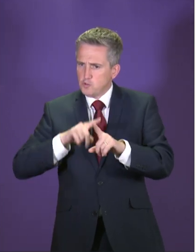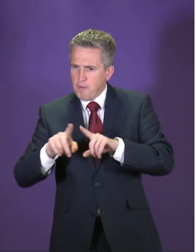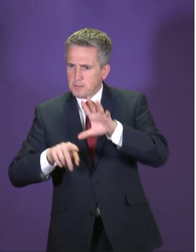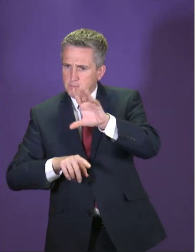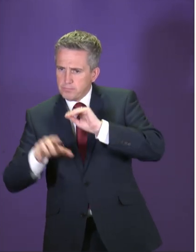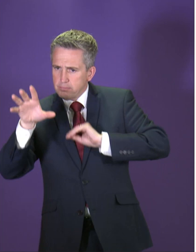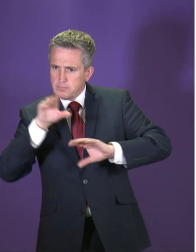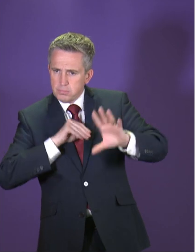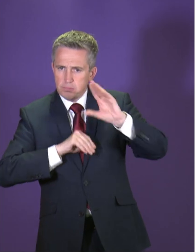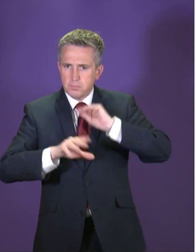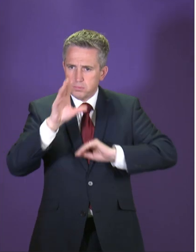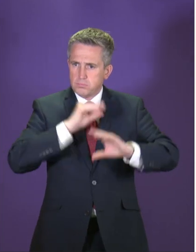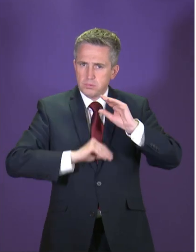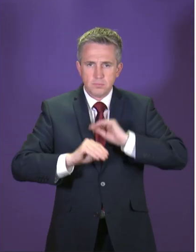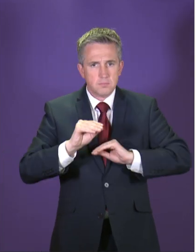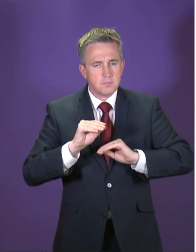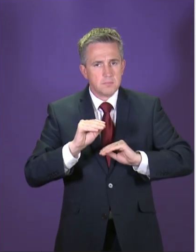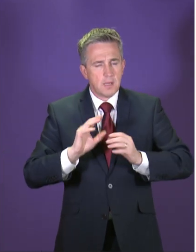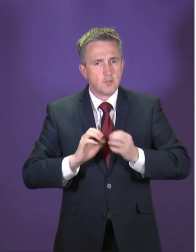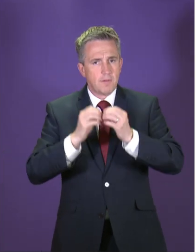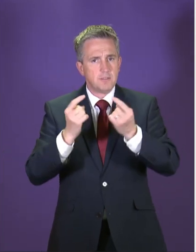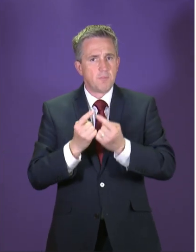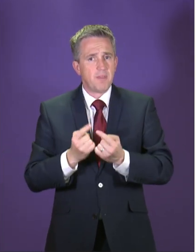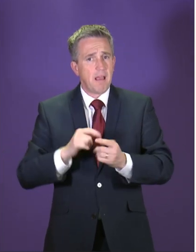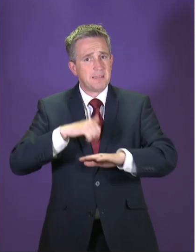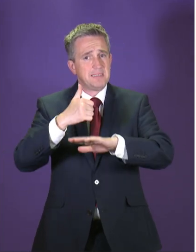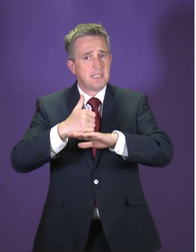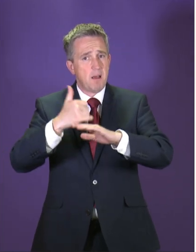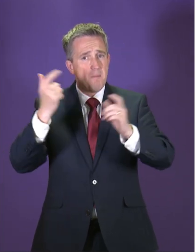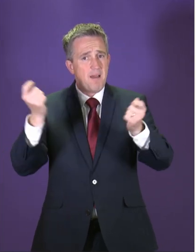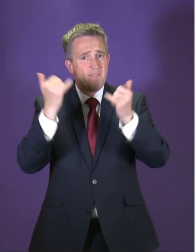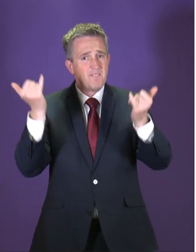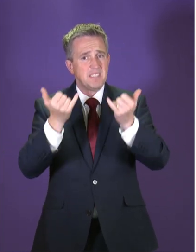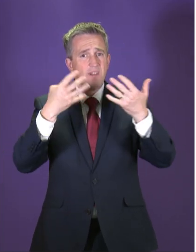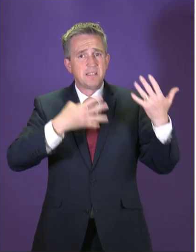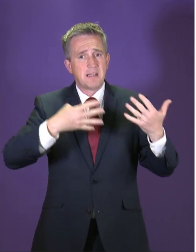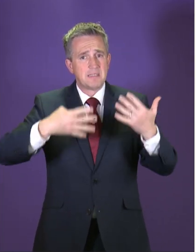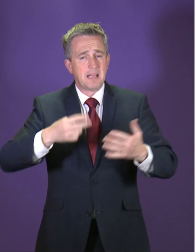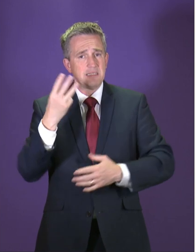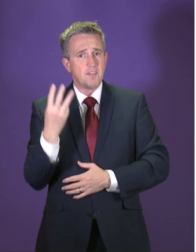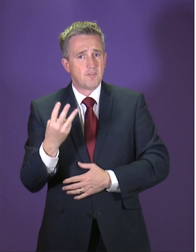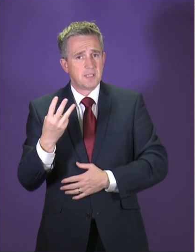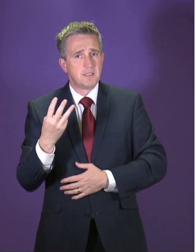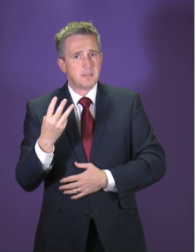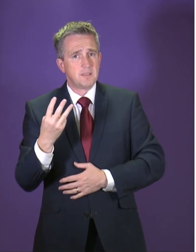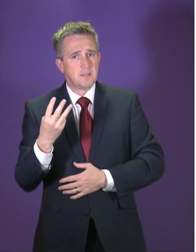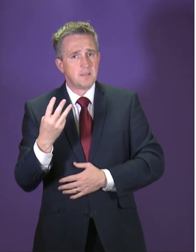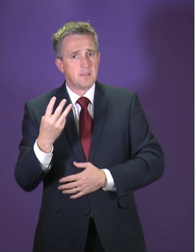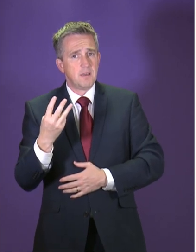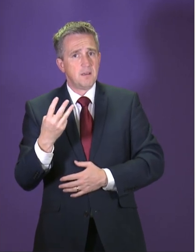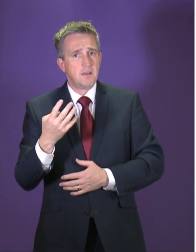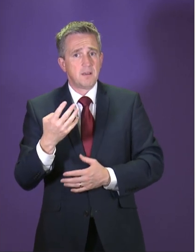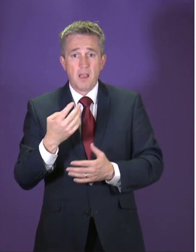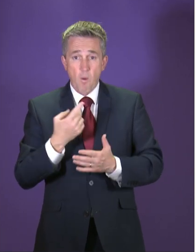Sibiu has now. I started the festival in 93. with only